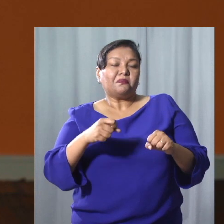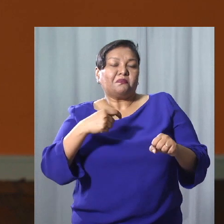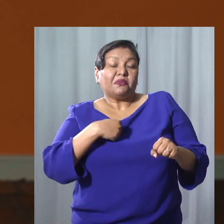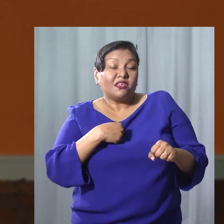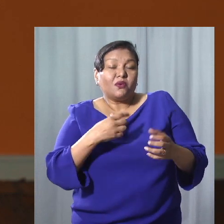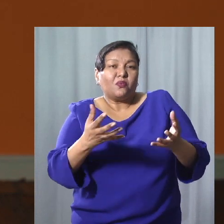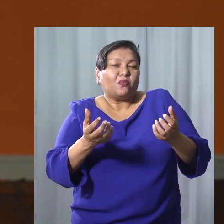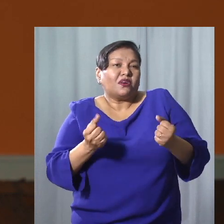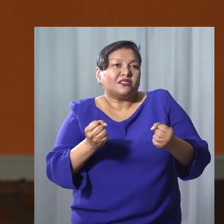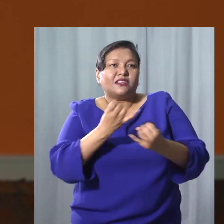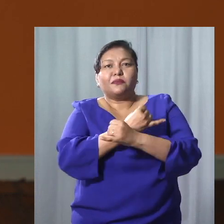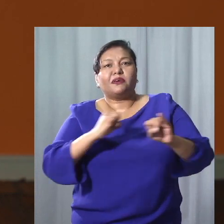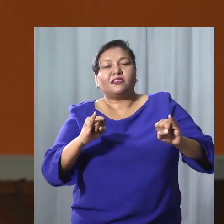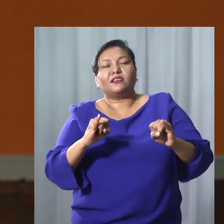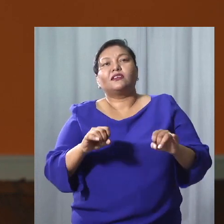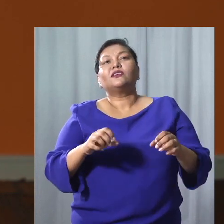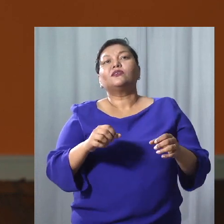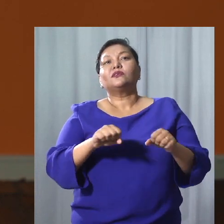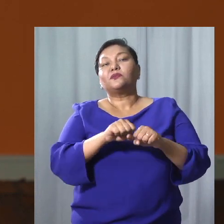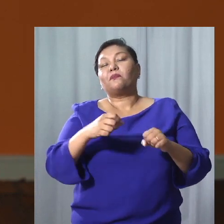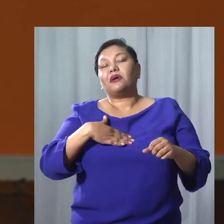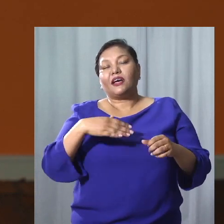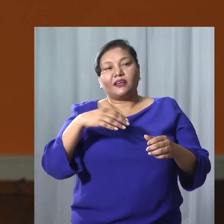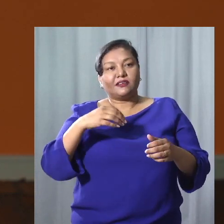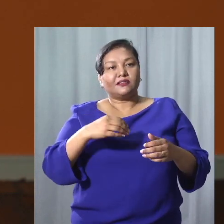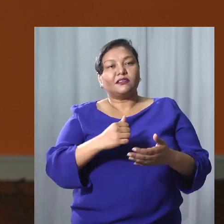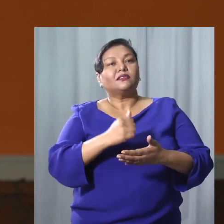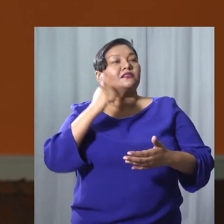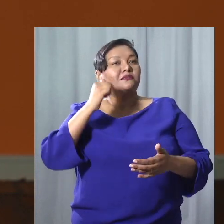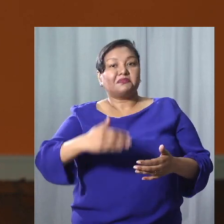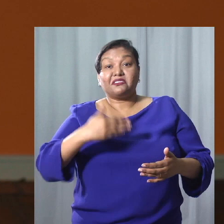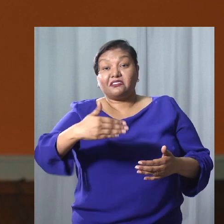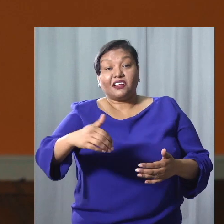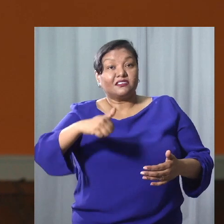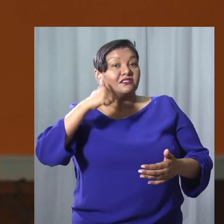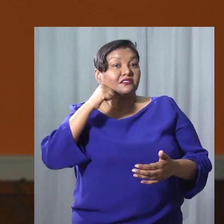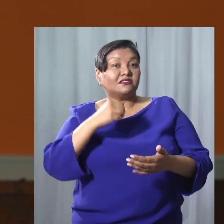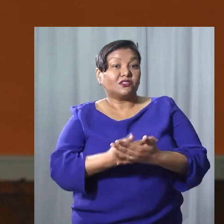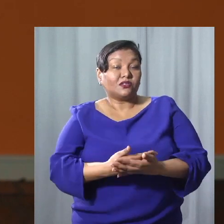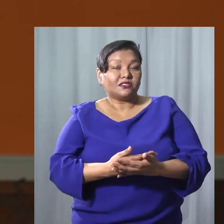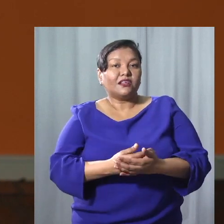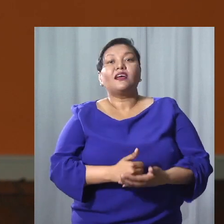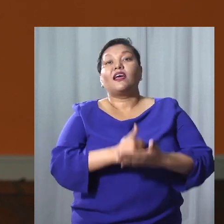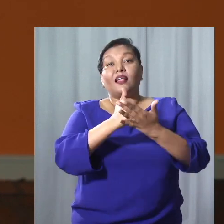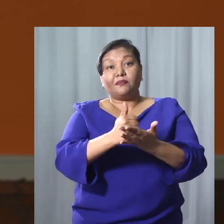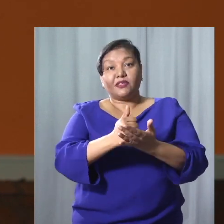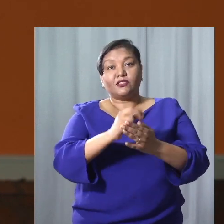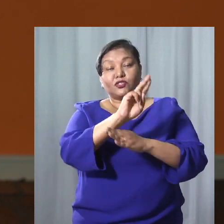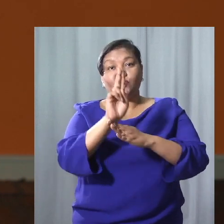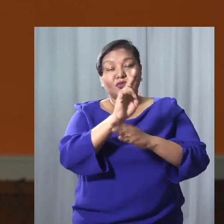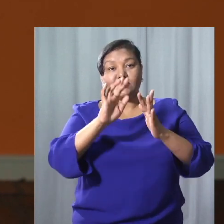my independence. So with the help of my granddaughter, I got on to online